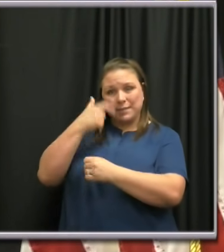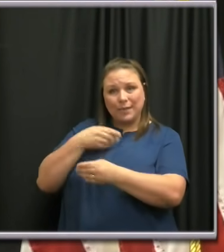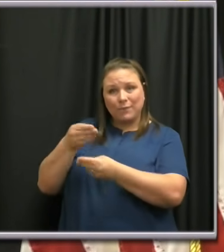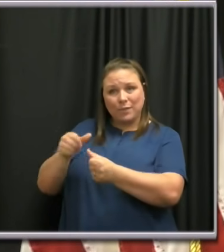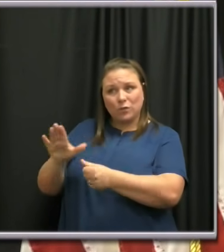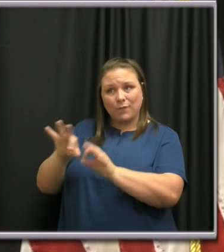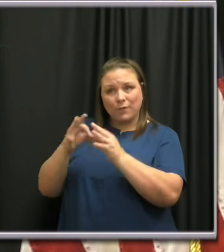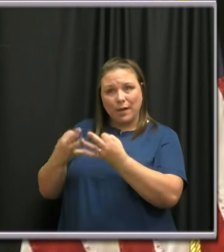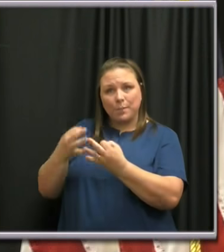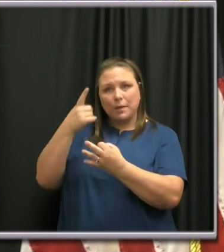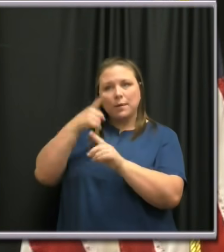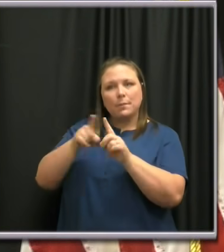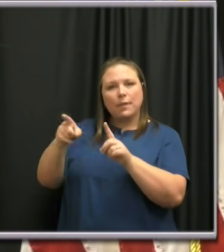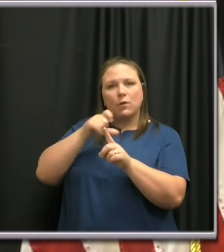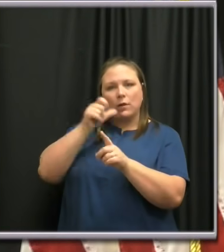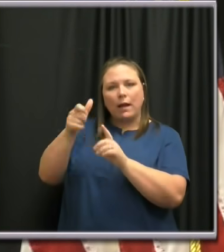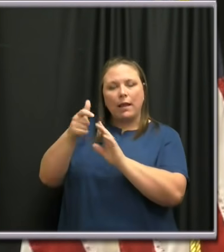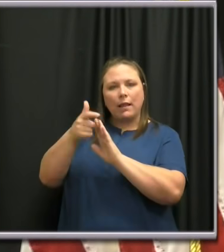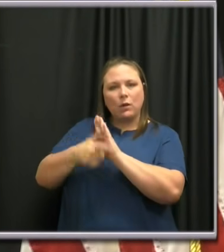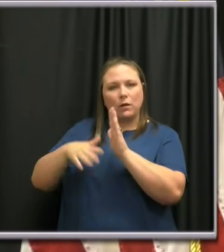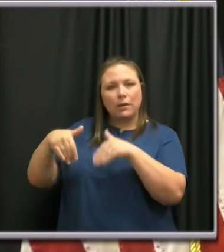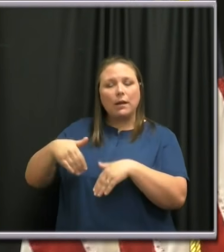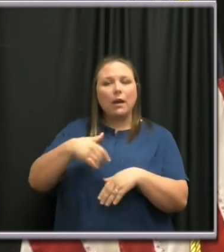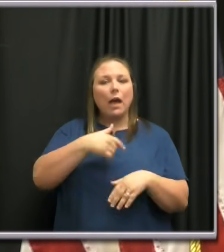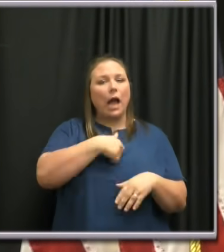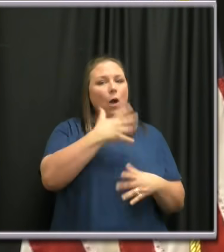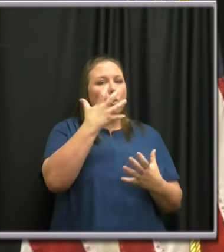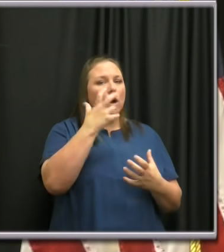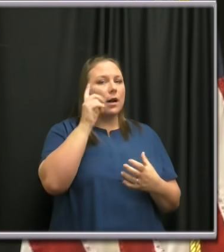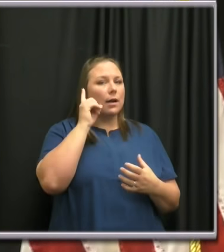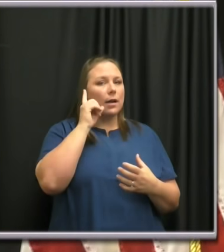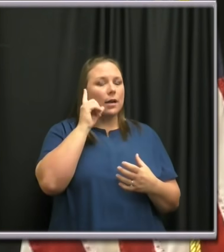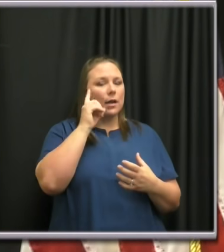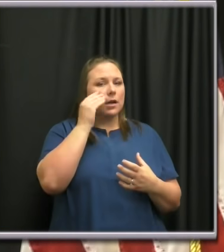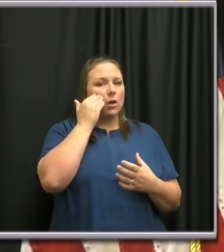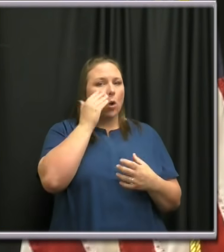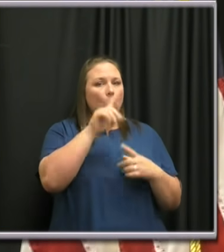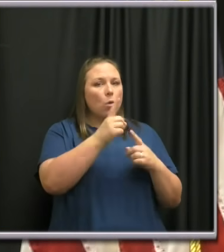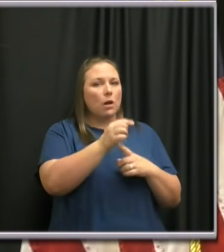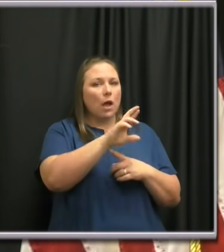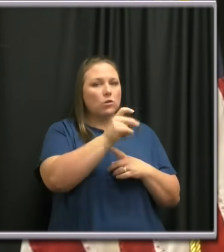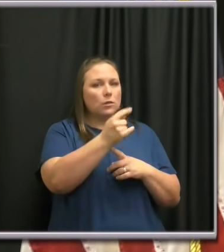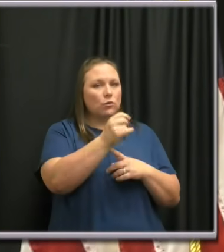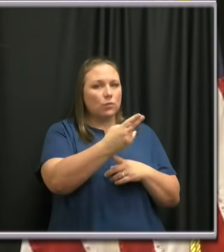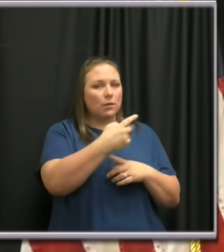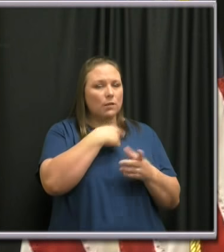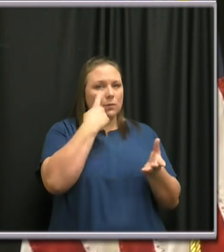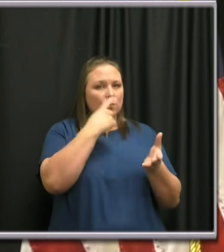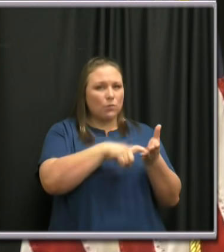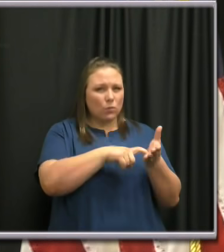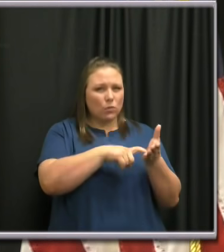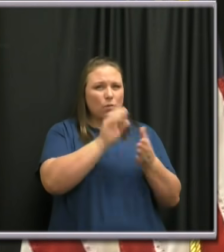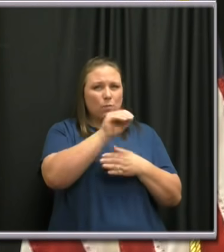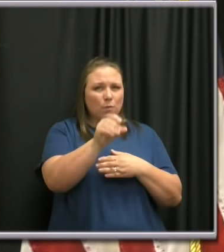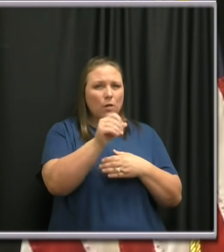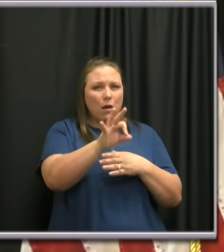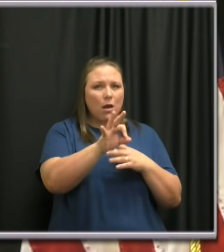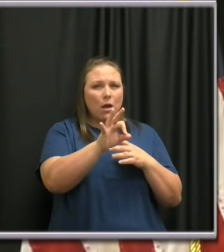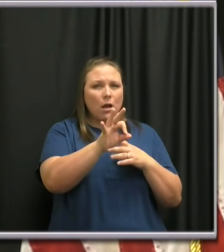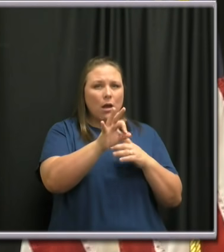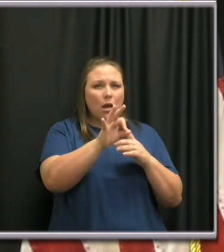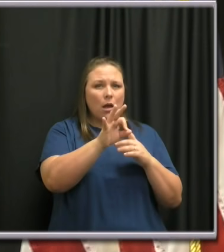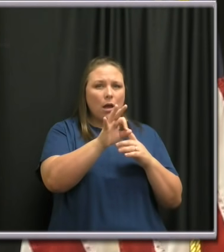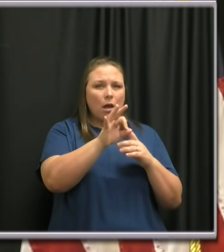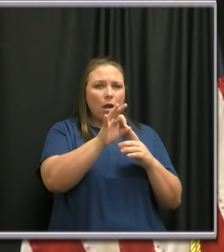families. And for Dr. Hildreth, I'd like to hear his thoughts on yesterday. I noticed the rate, the percent of positive tests